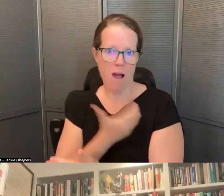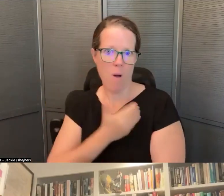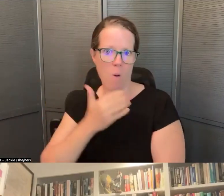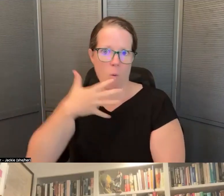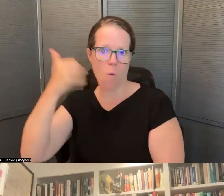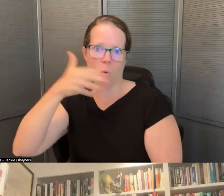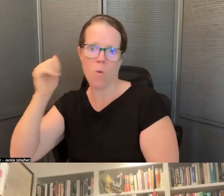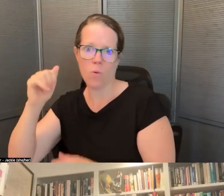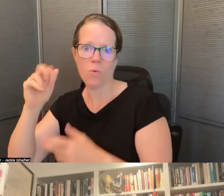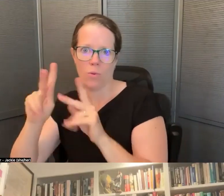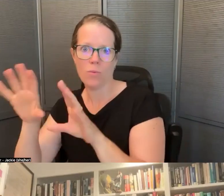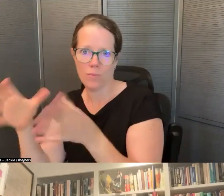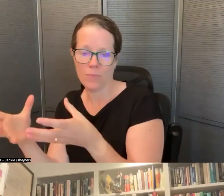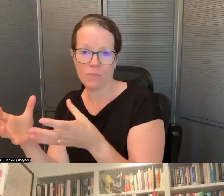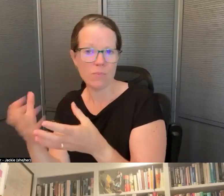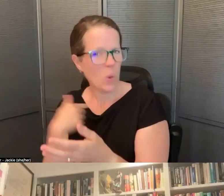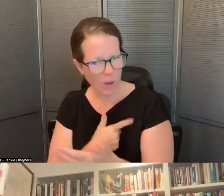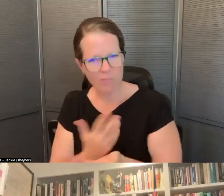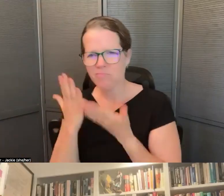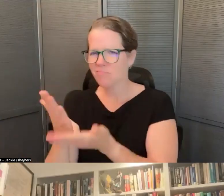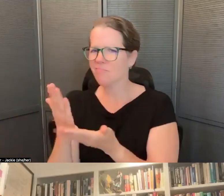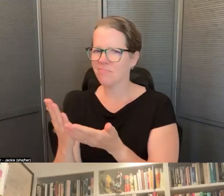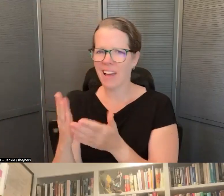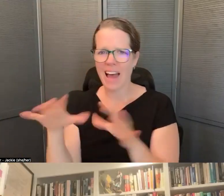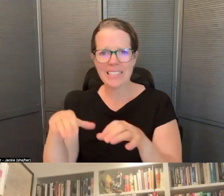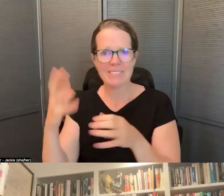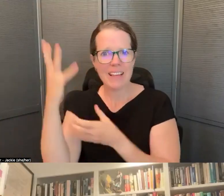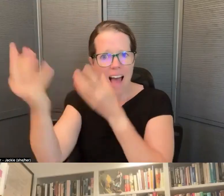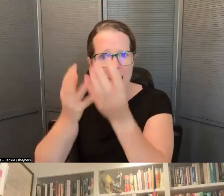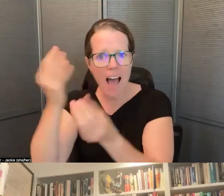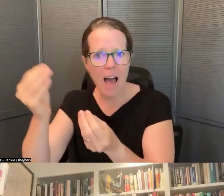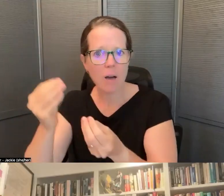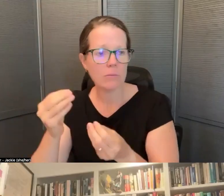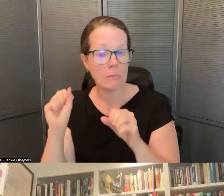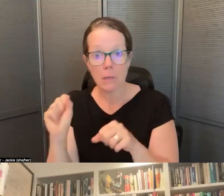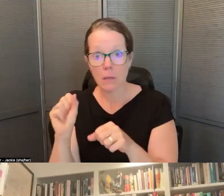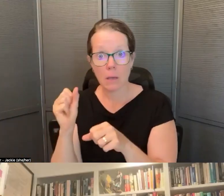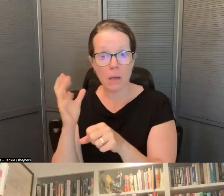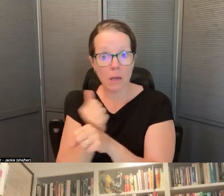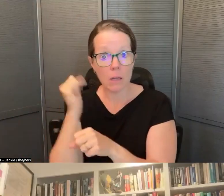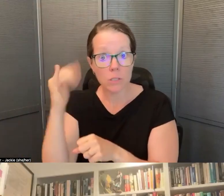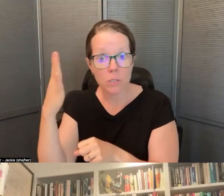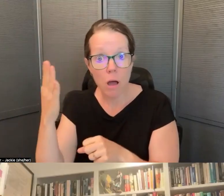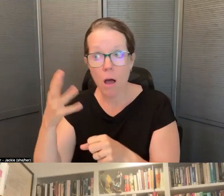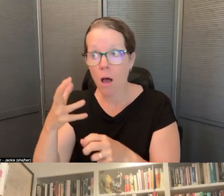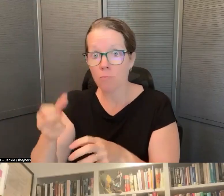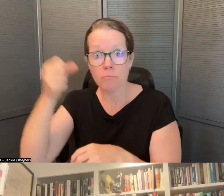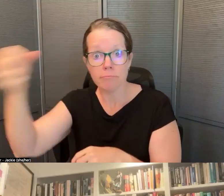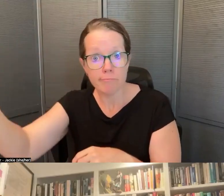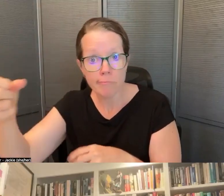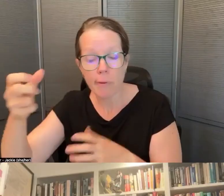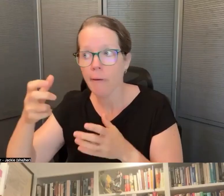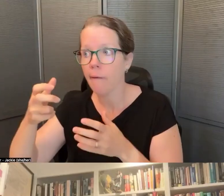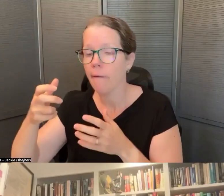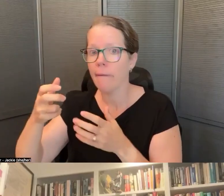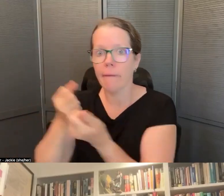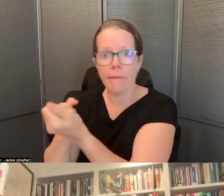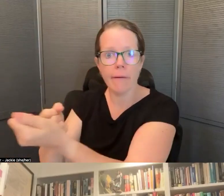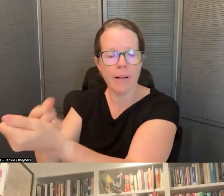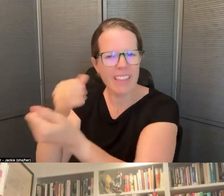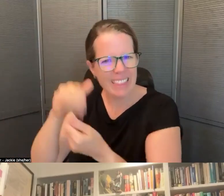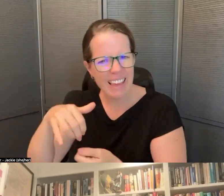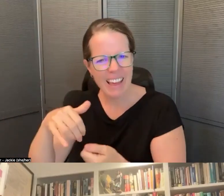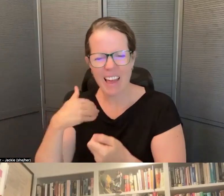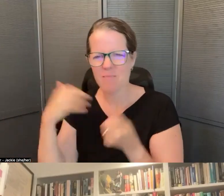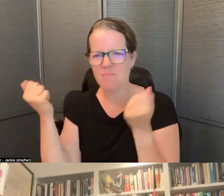offer outside activities. There is work placement opportunities and all kinds of things related to